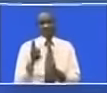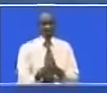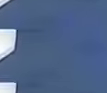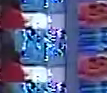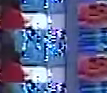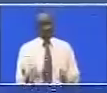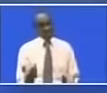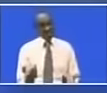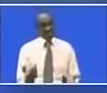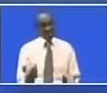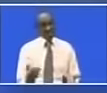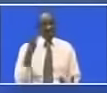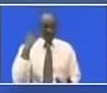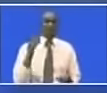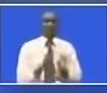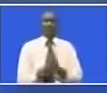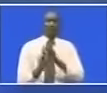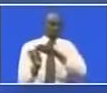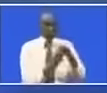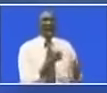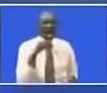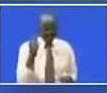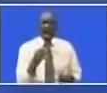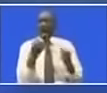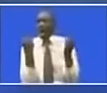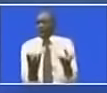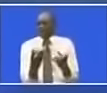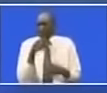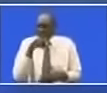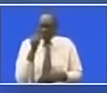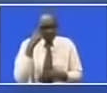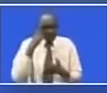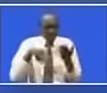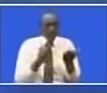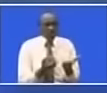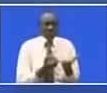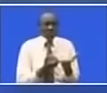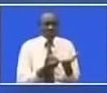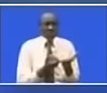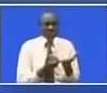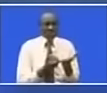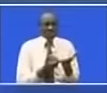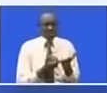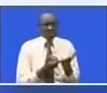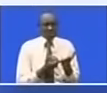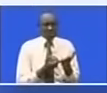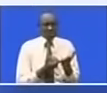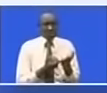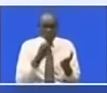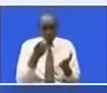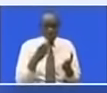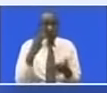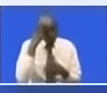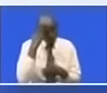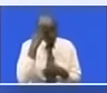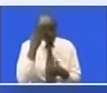President right now. The other thing is how much of a factor is the track record? Because we know,